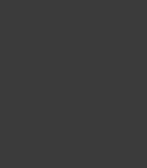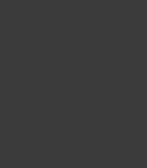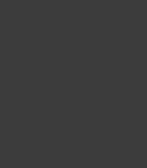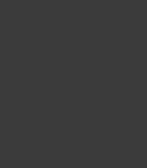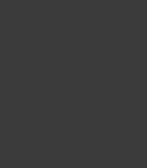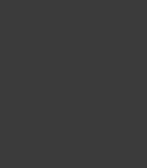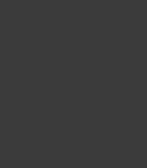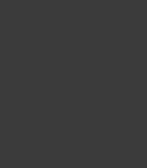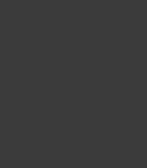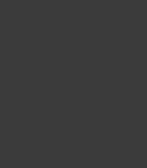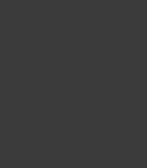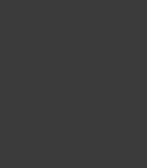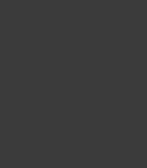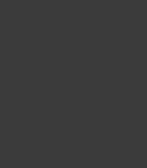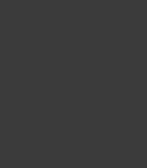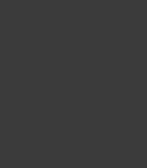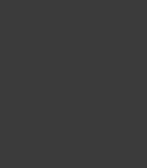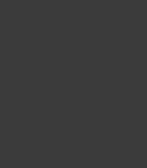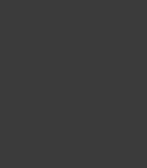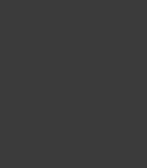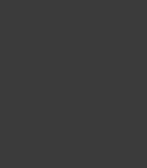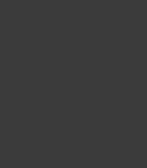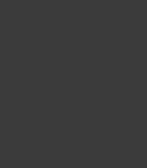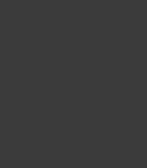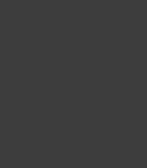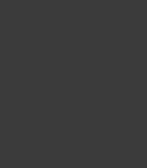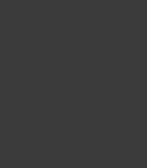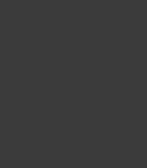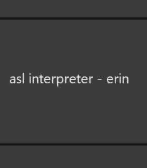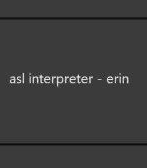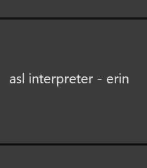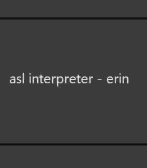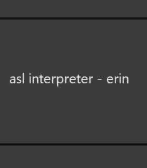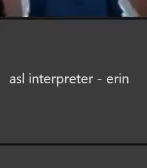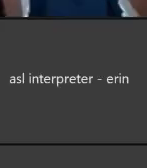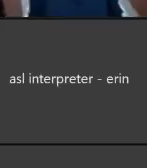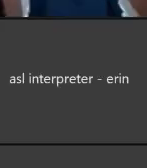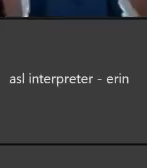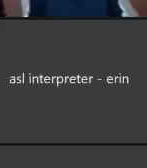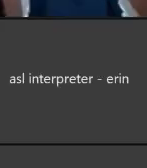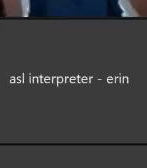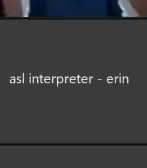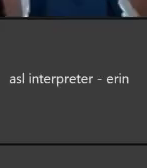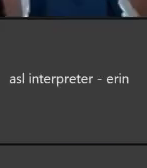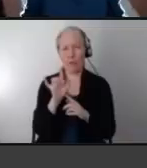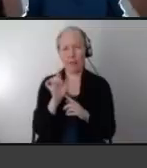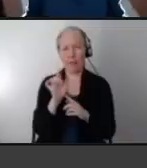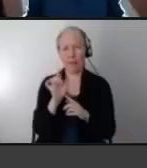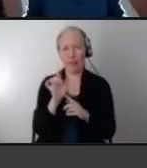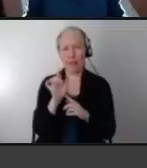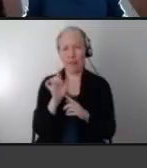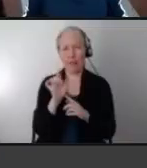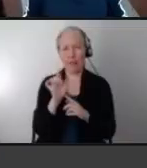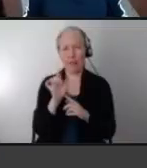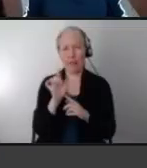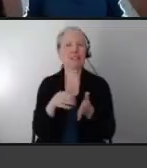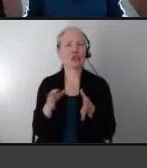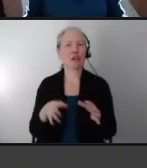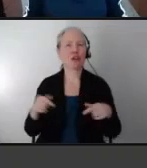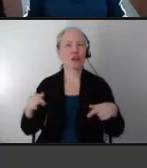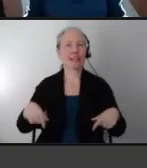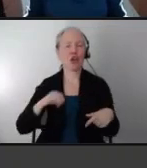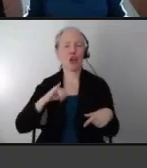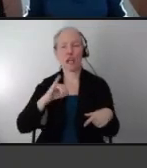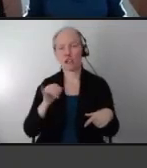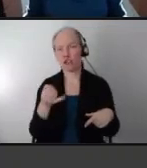has been organized and to be able to participate. As Julie says, I am currently the Center Director here at NASA's Johnson